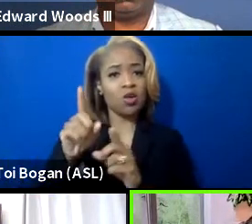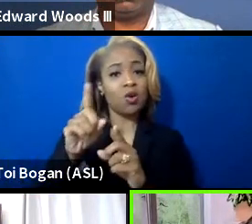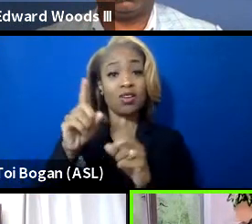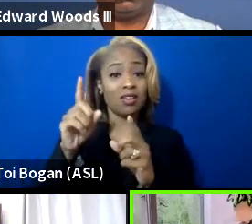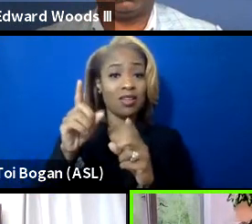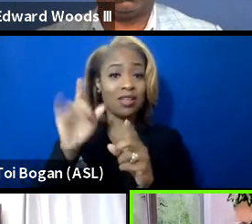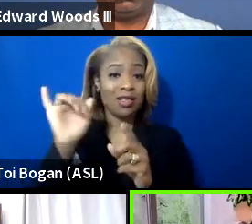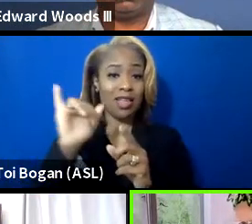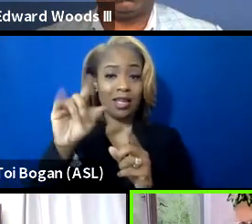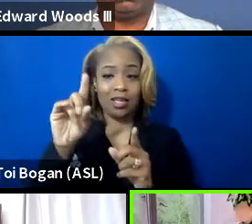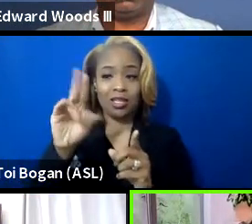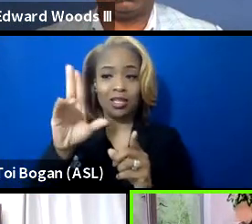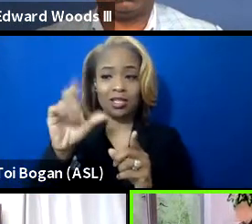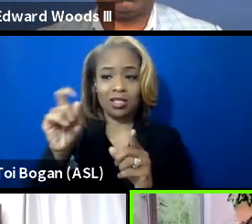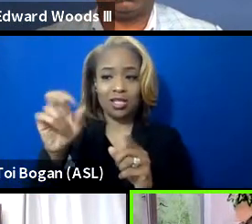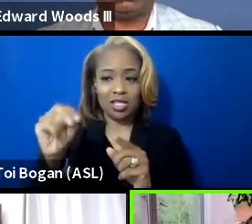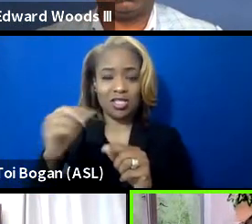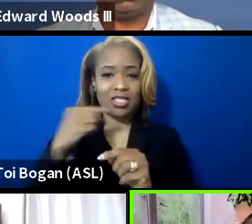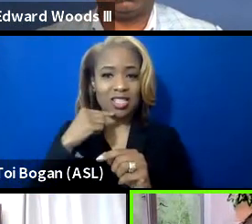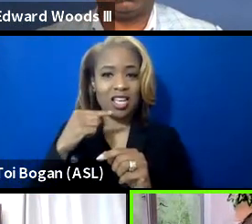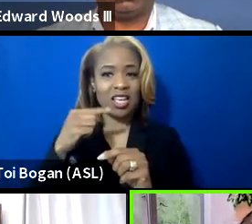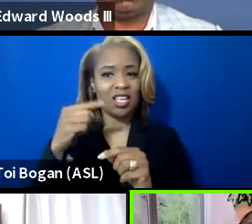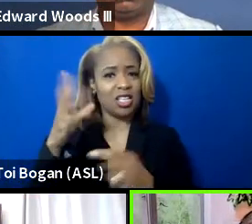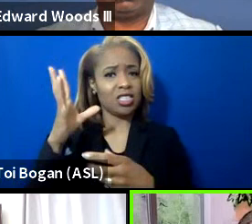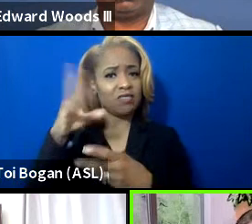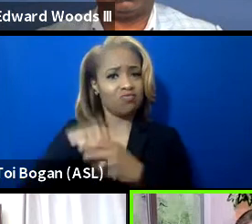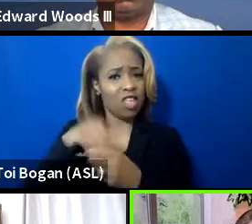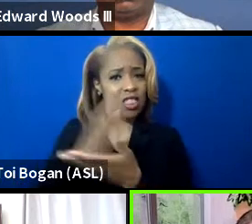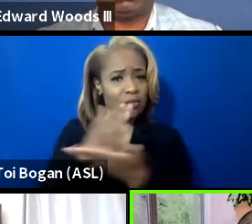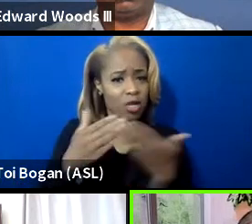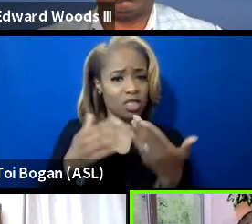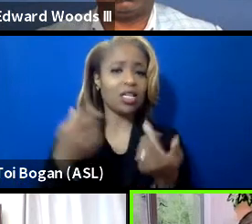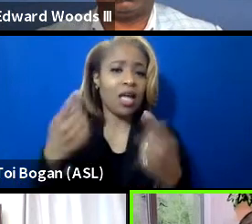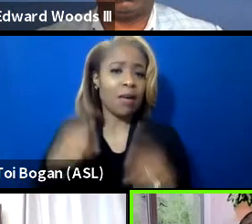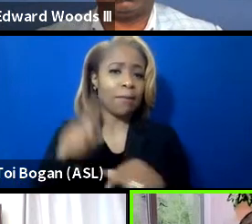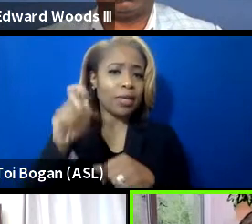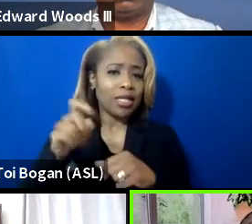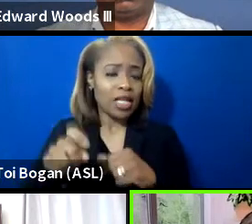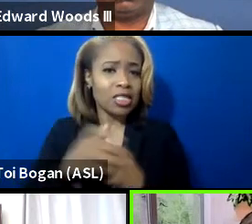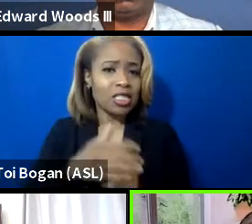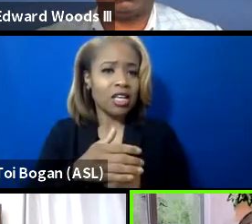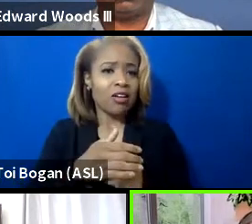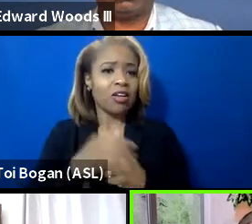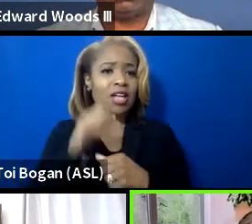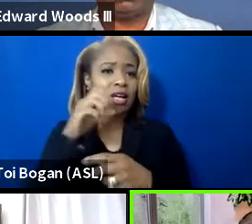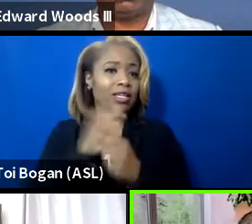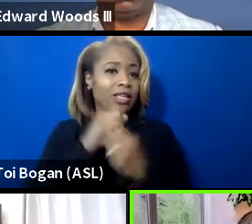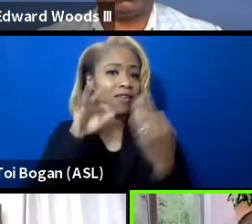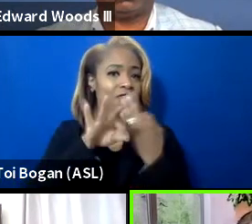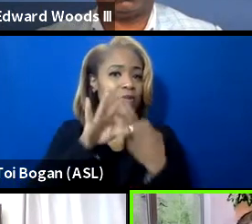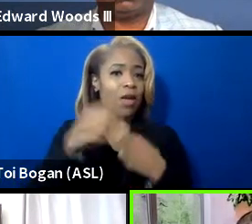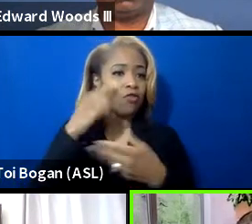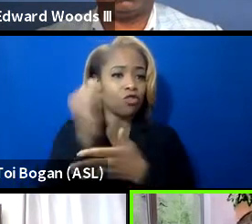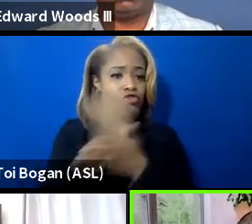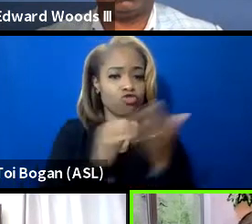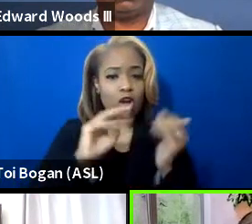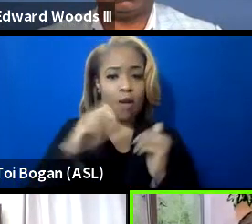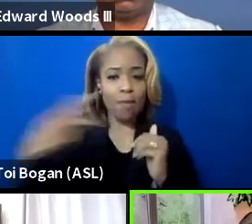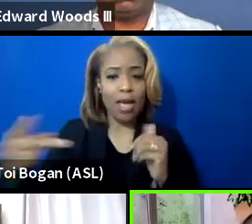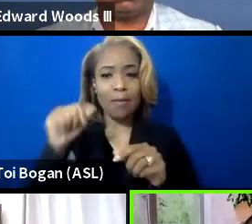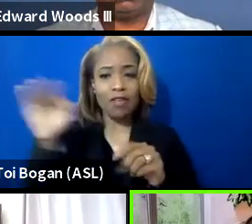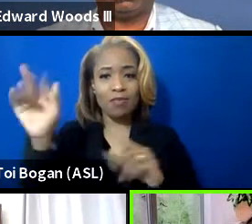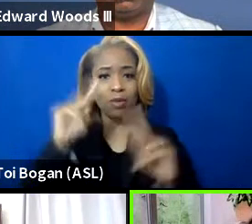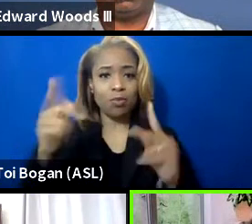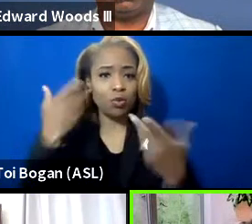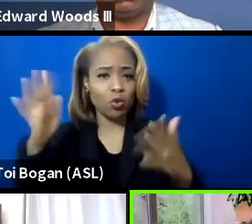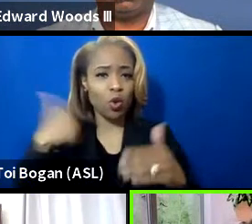budget, and it just happens to be necessary for us to achieve our goal. We aren't going to get the feedback necessary to draw maps if nobody has any idea that we're holding public